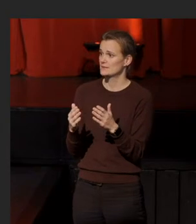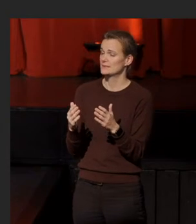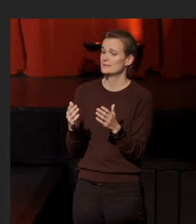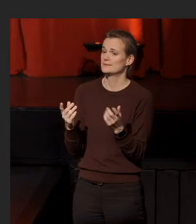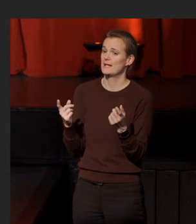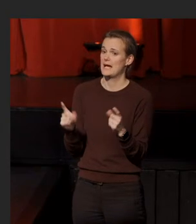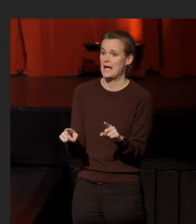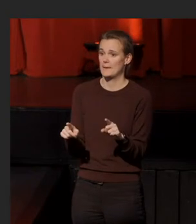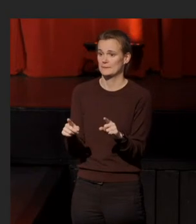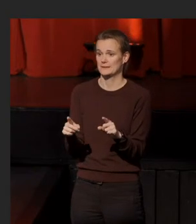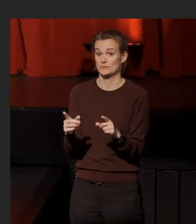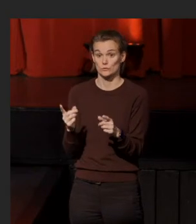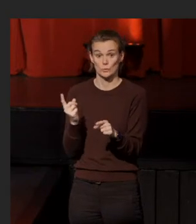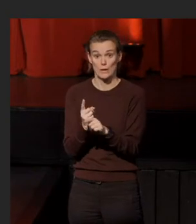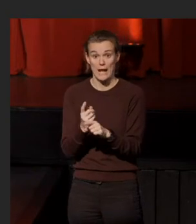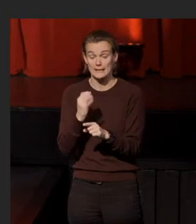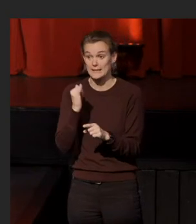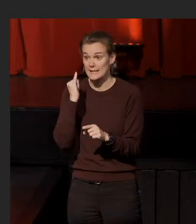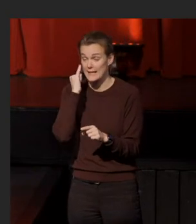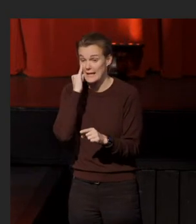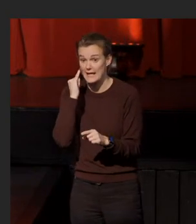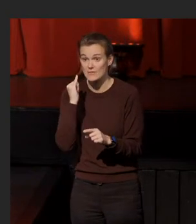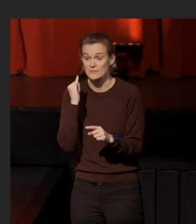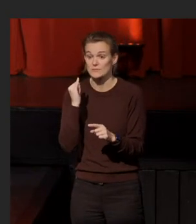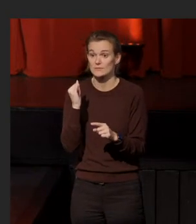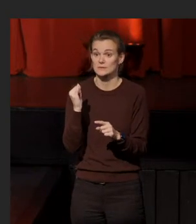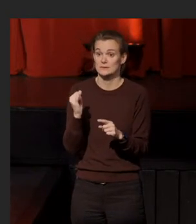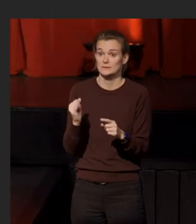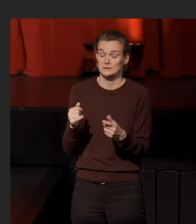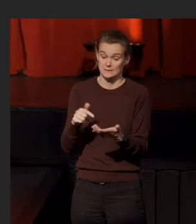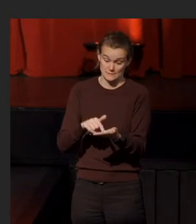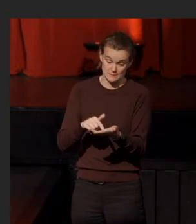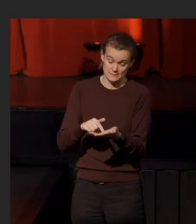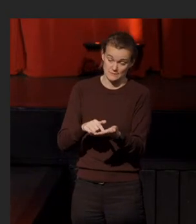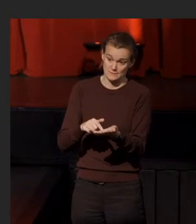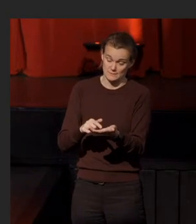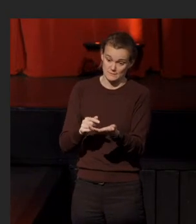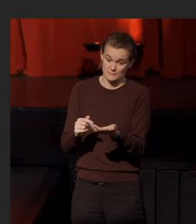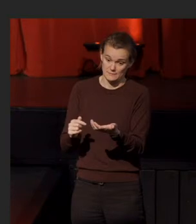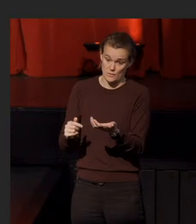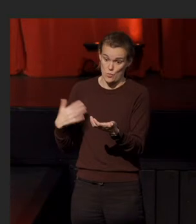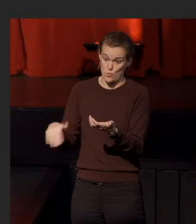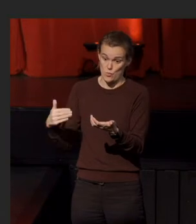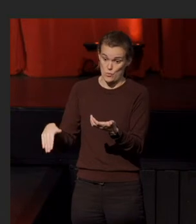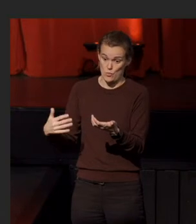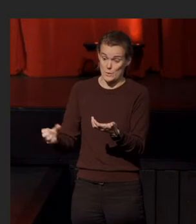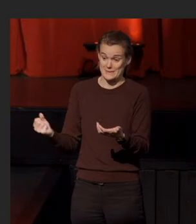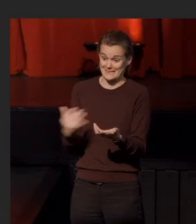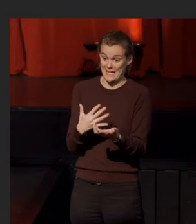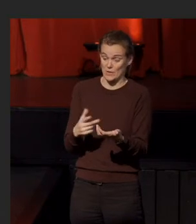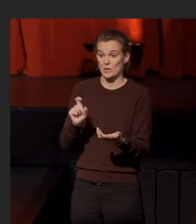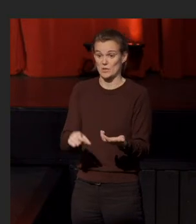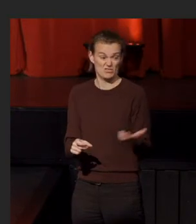like, should we throw our devices out then? And I think the answer is no. I don't think that is a practical response. I don't think it is